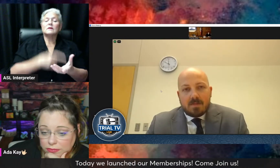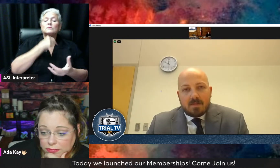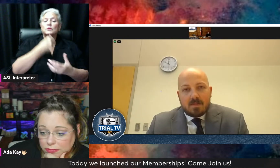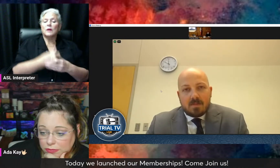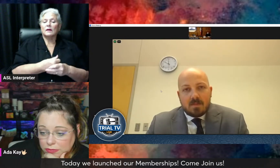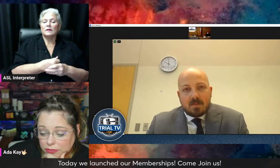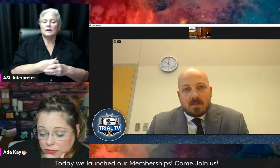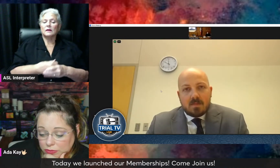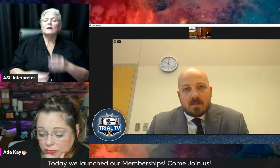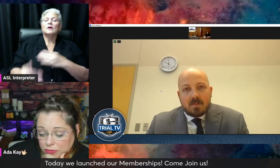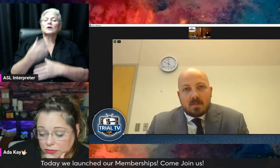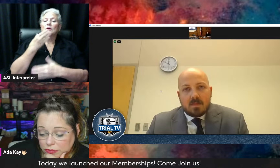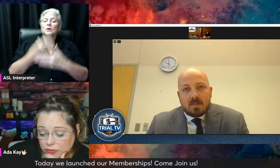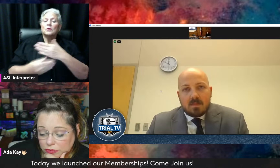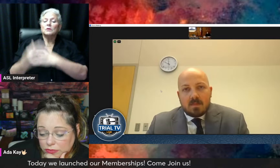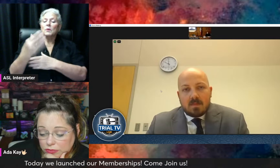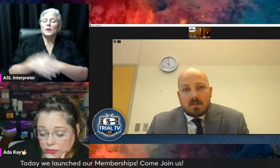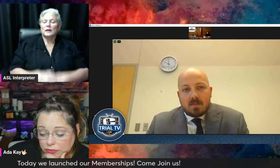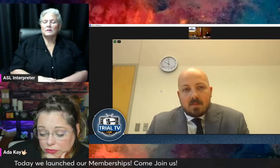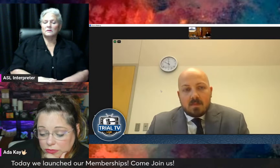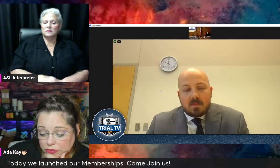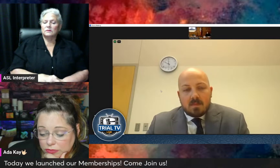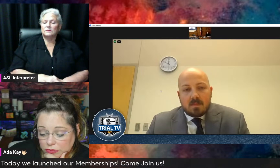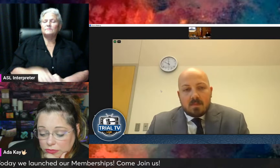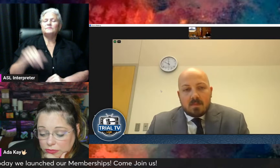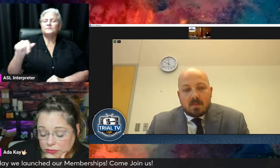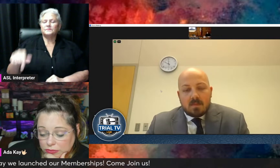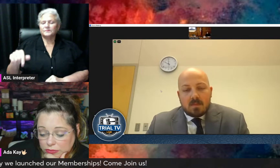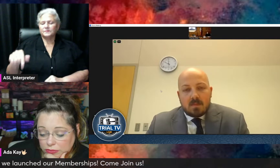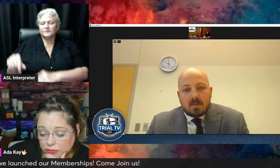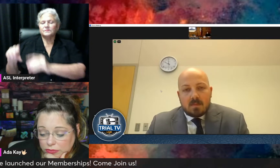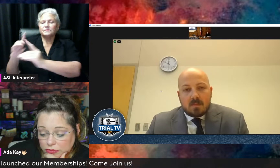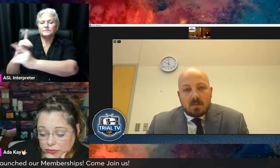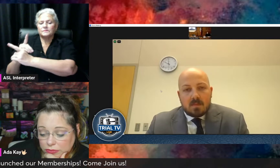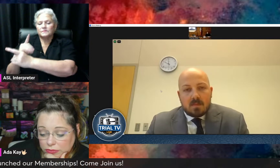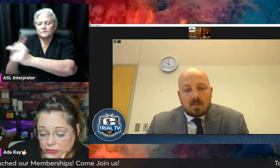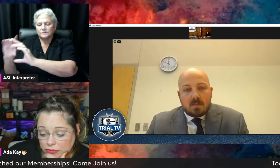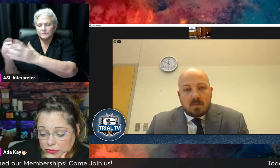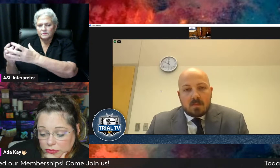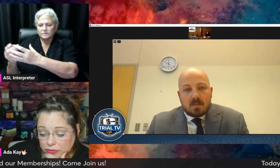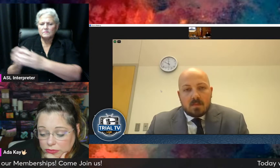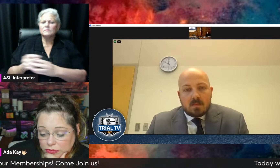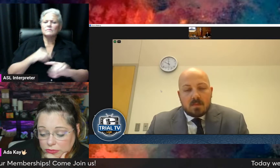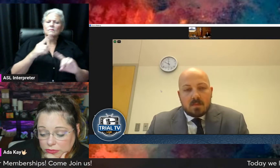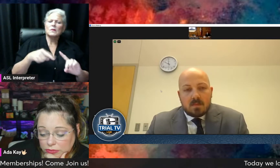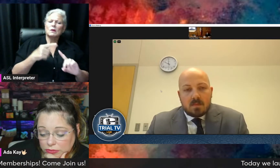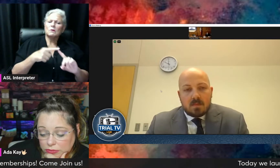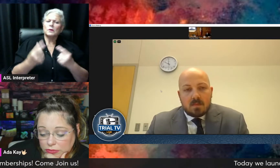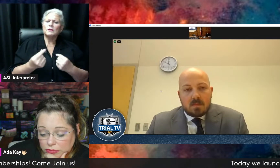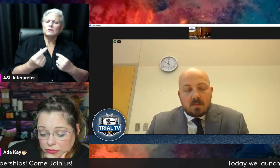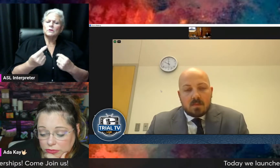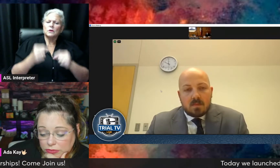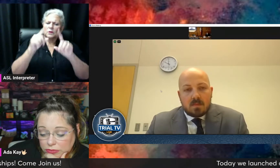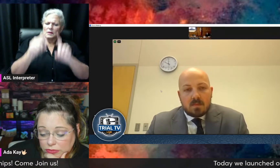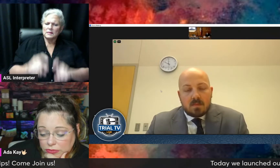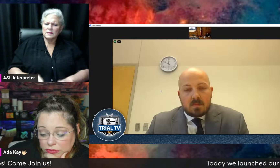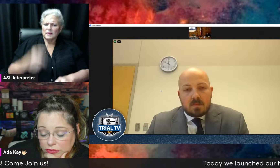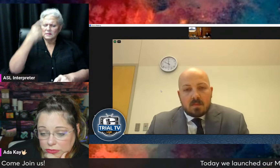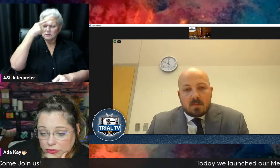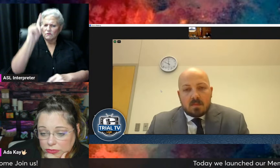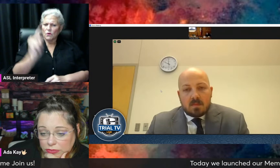you? Good. When you do the test of the urine, what's the timeline? How far back can your,